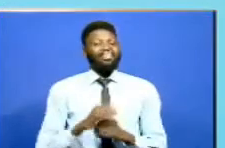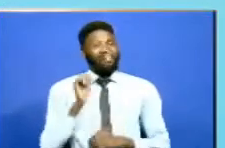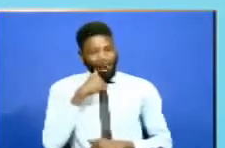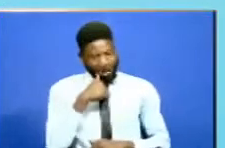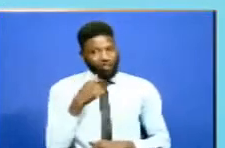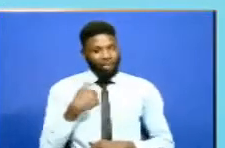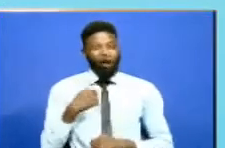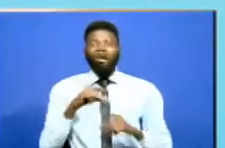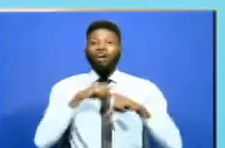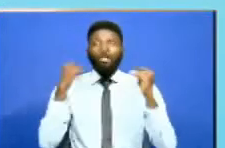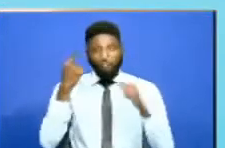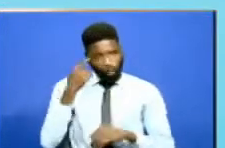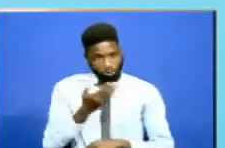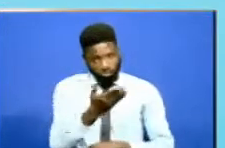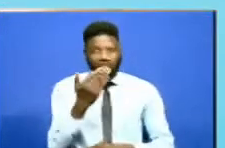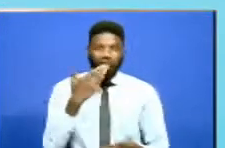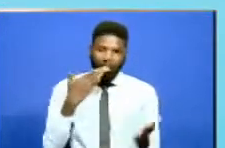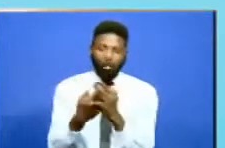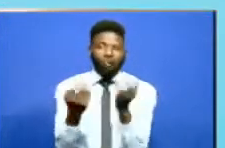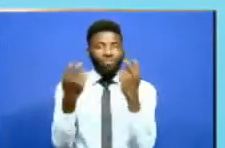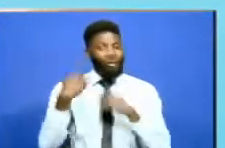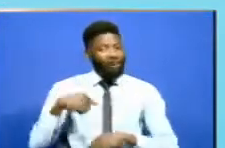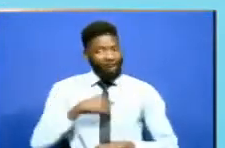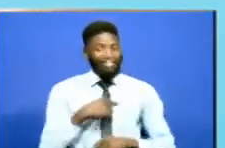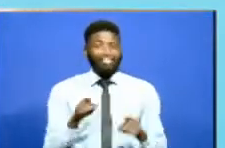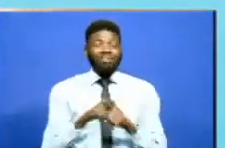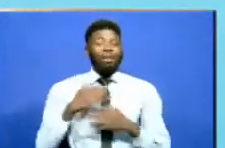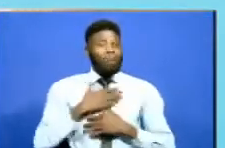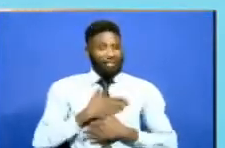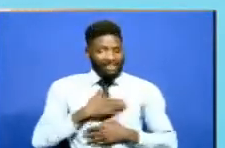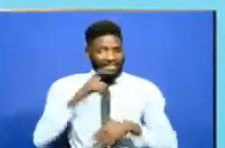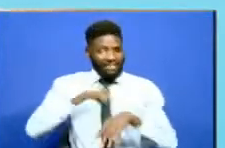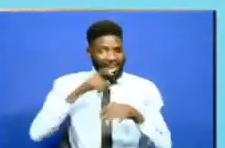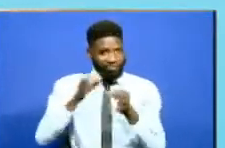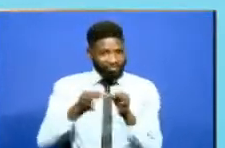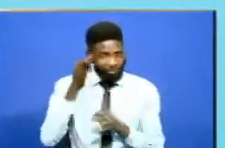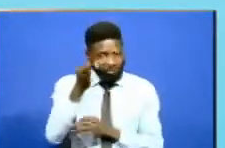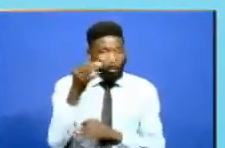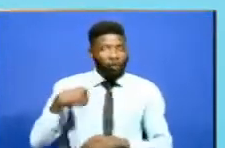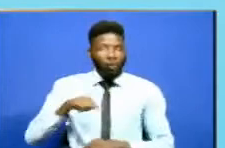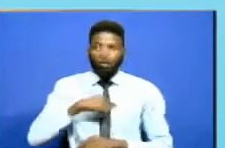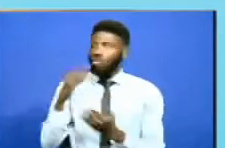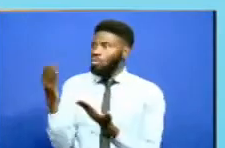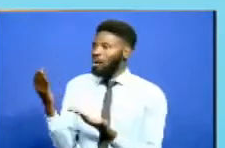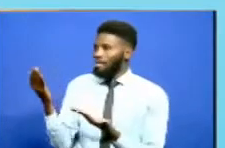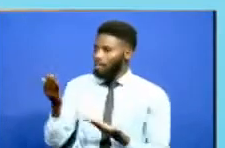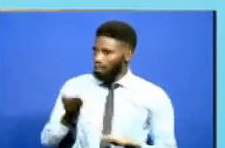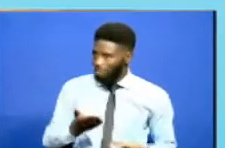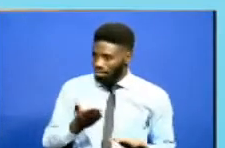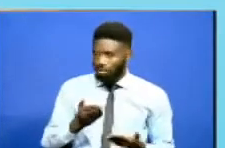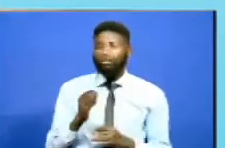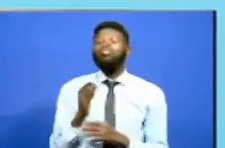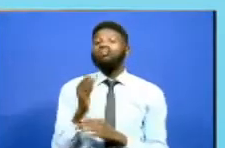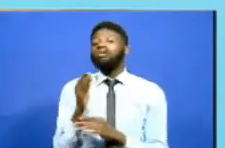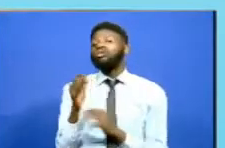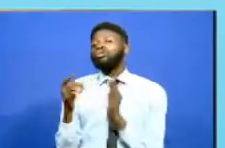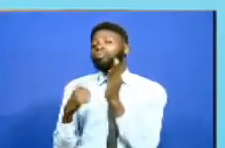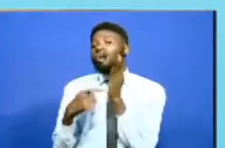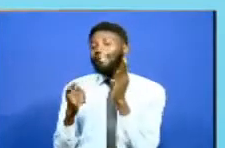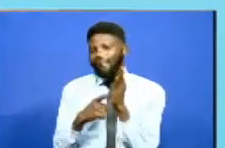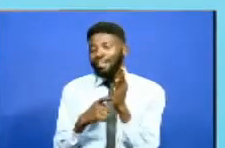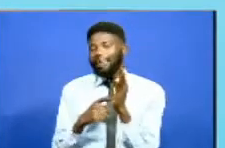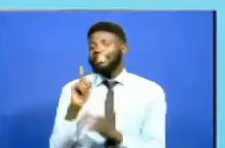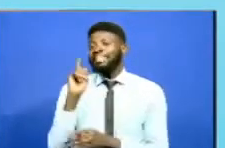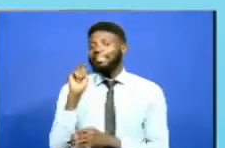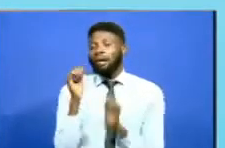and thank you so much for staying with us. We also appreciate the extension. We are going now to be paving way for the Swahili version of the program,